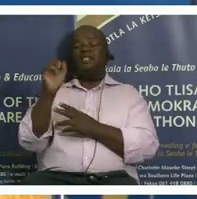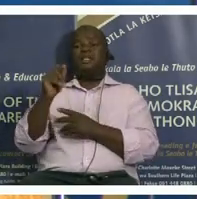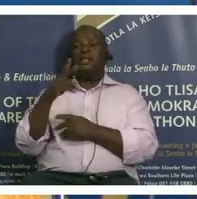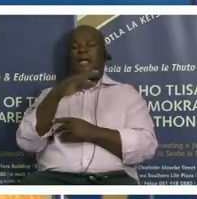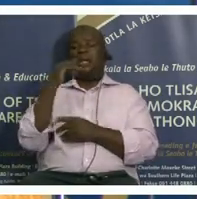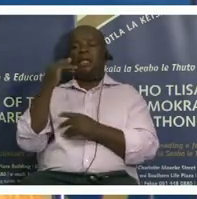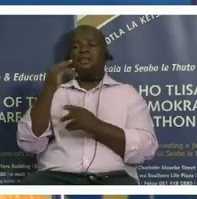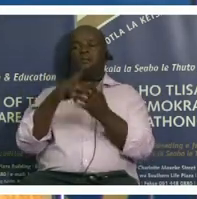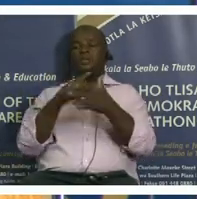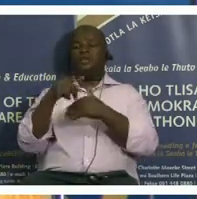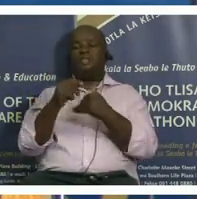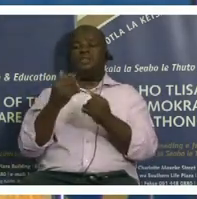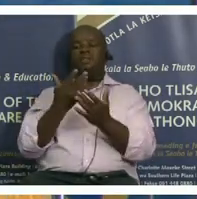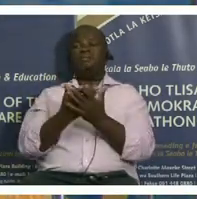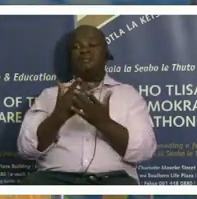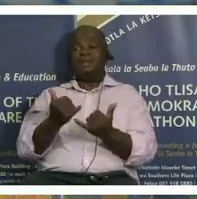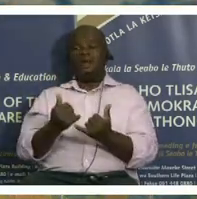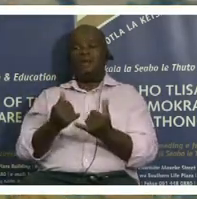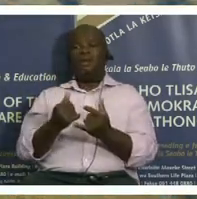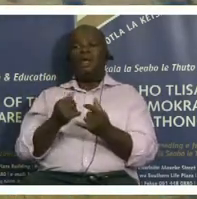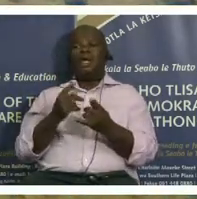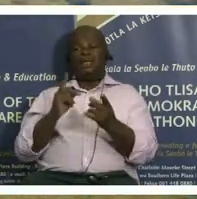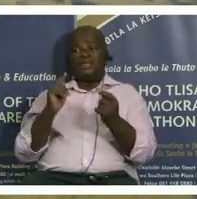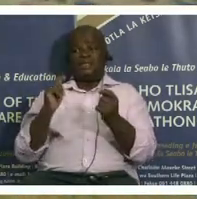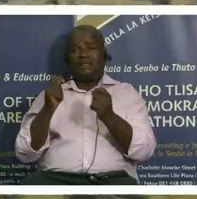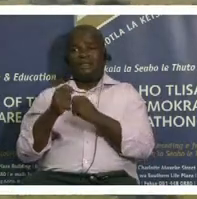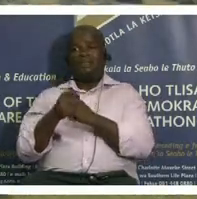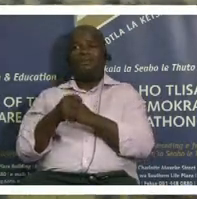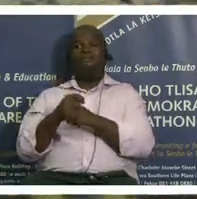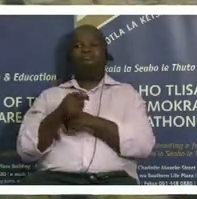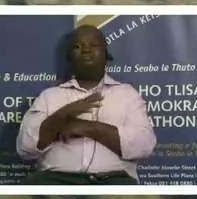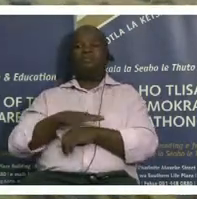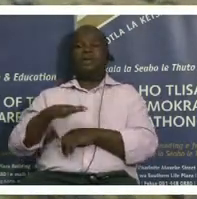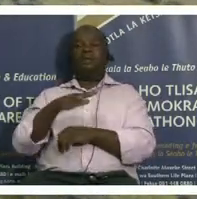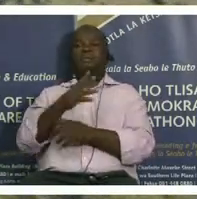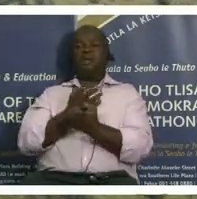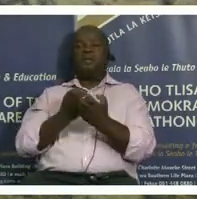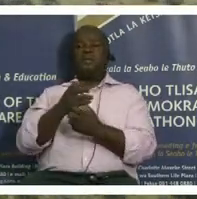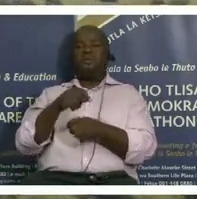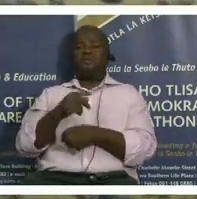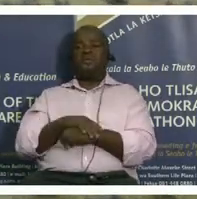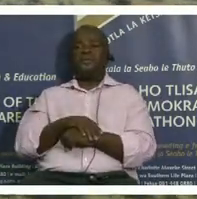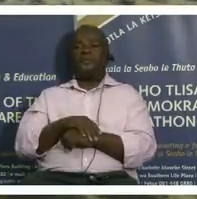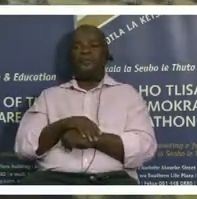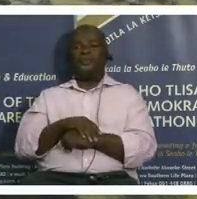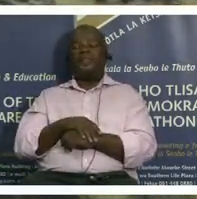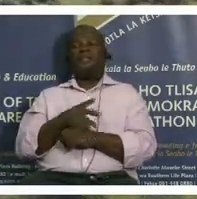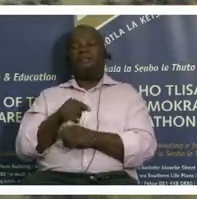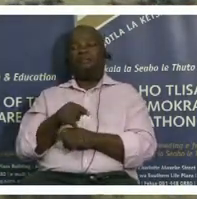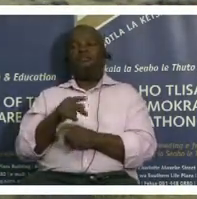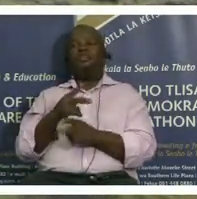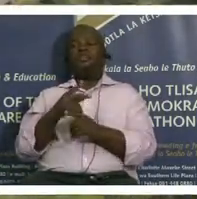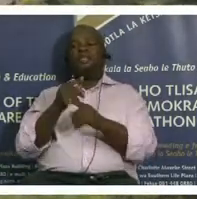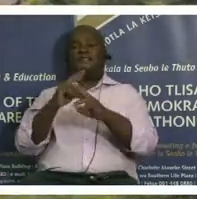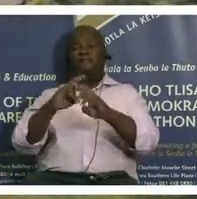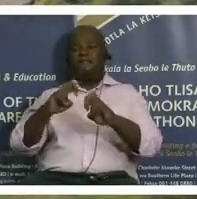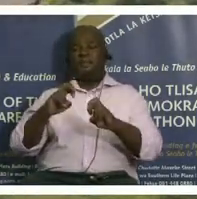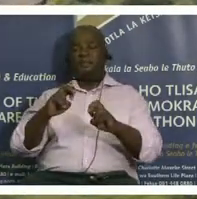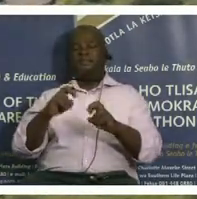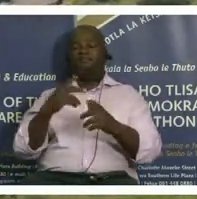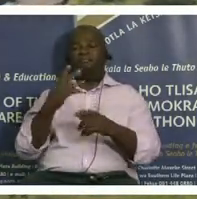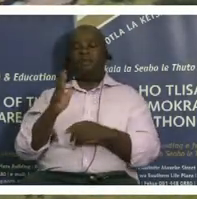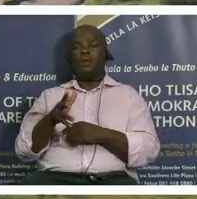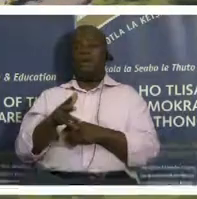Renege is beginning to change our economic fortunes in this region. A feasibility study will be undertaken for